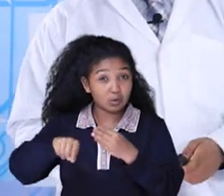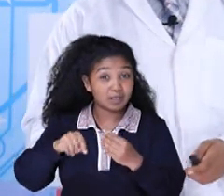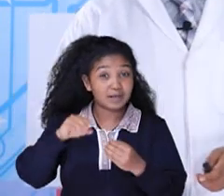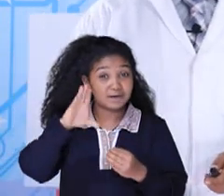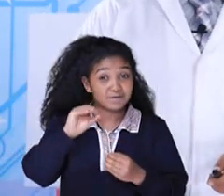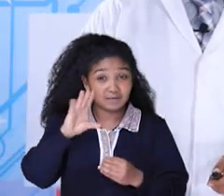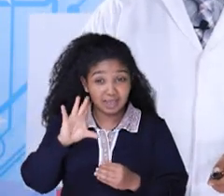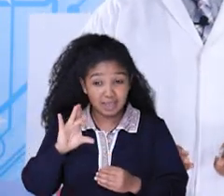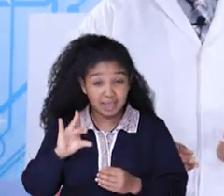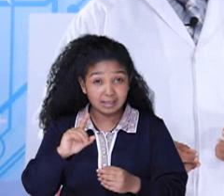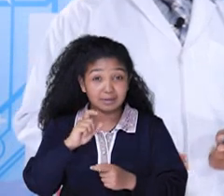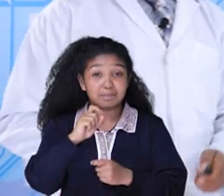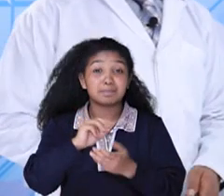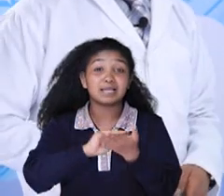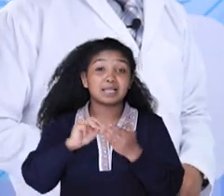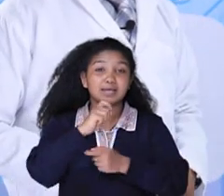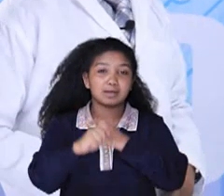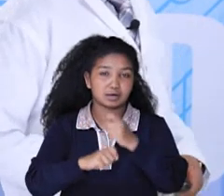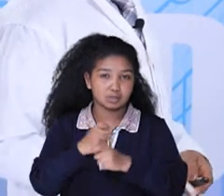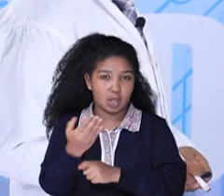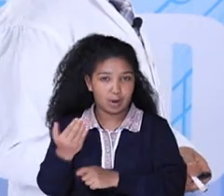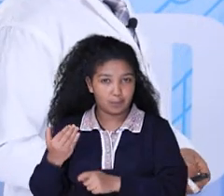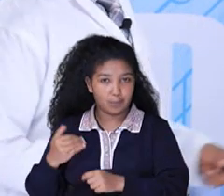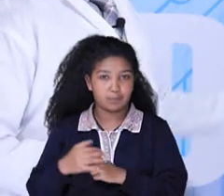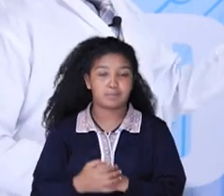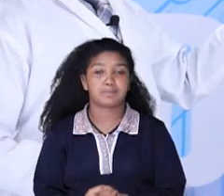58 million years ago.